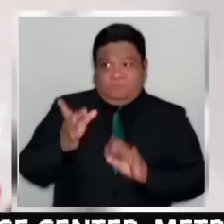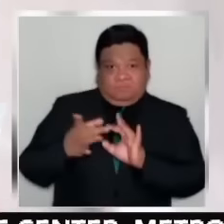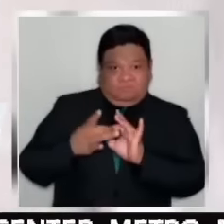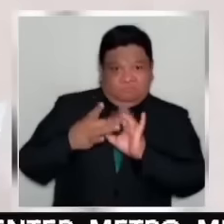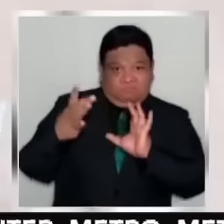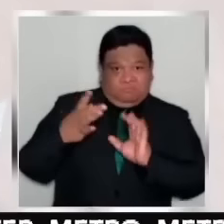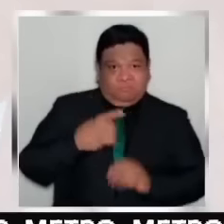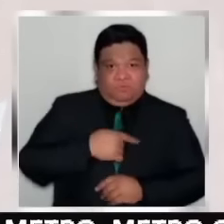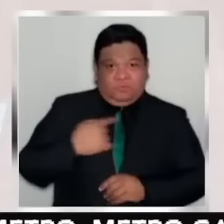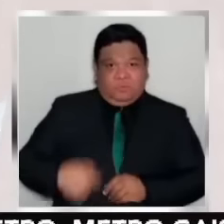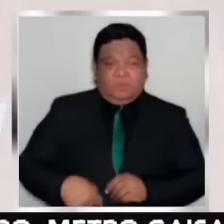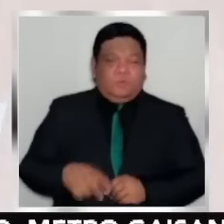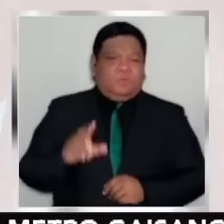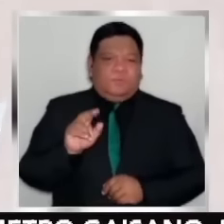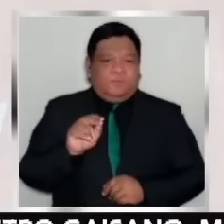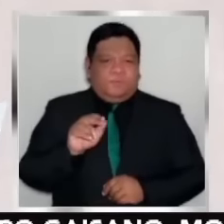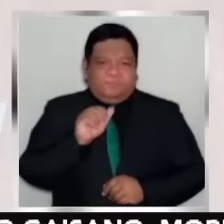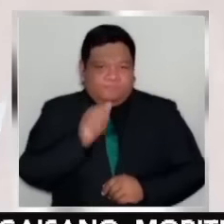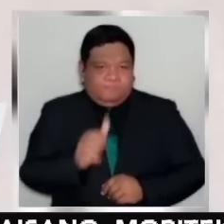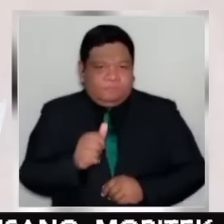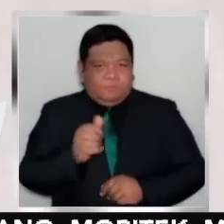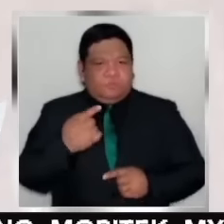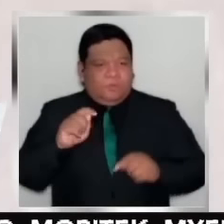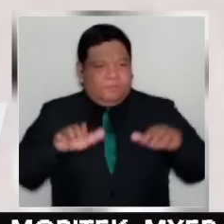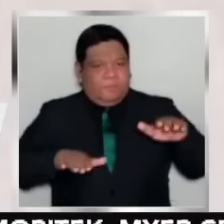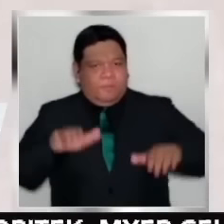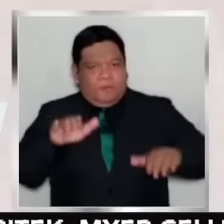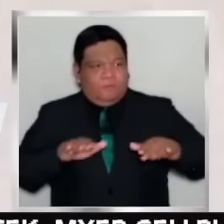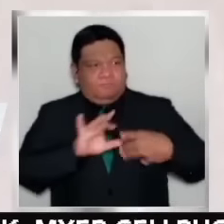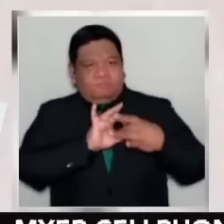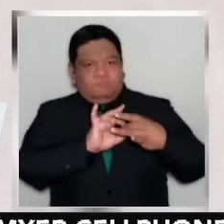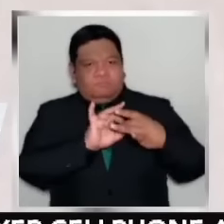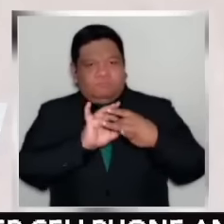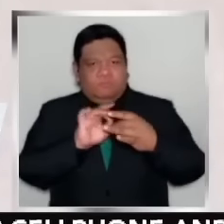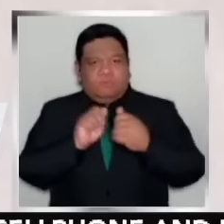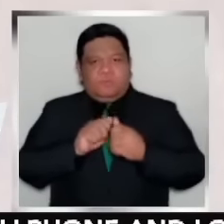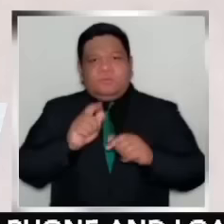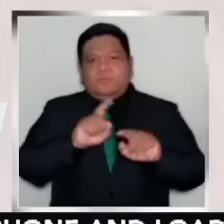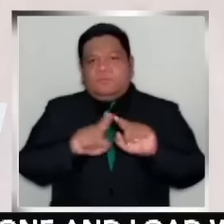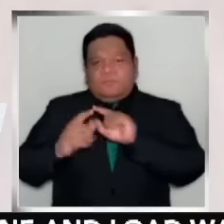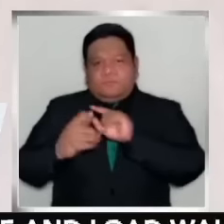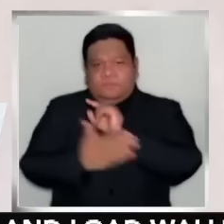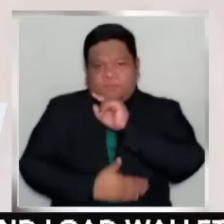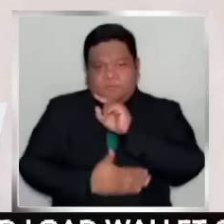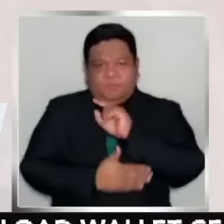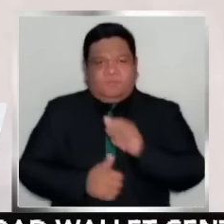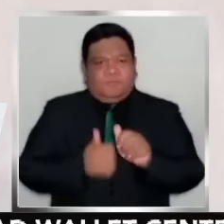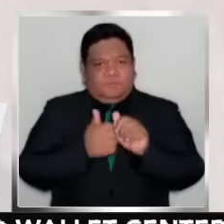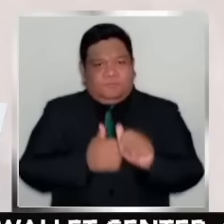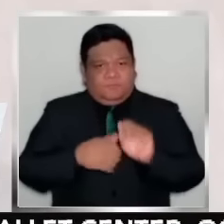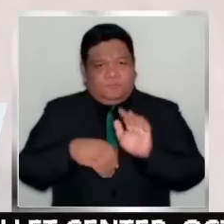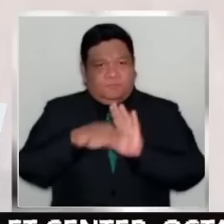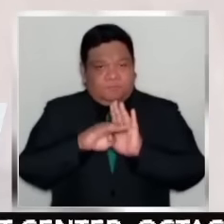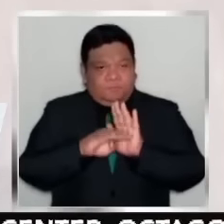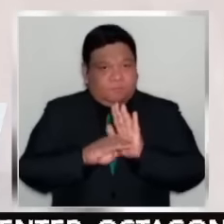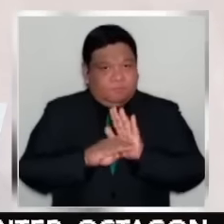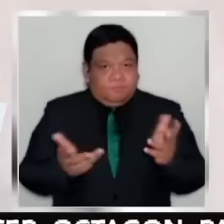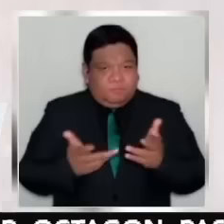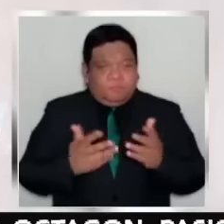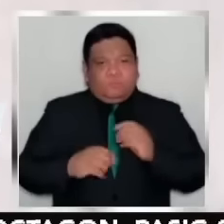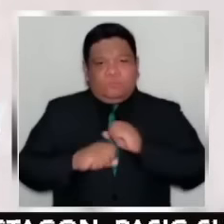We try to balance our foreign policies based on the pursuit of peace. Our foreign policies based on the promotion of our